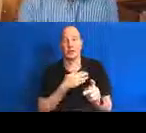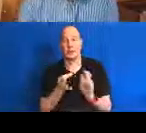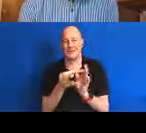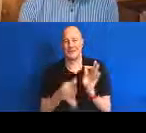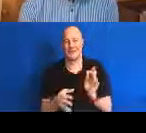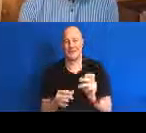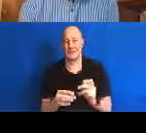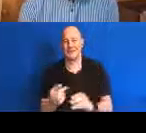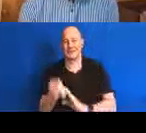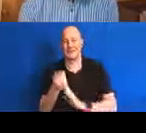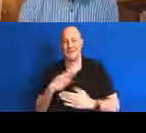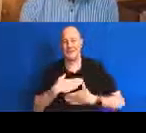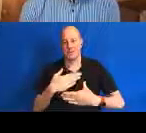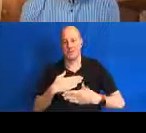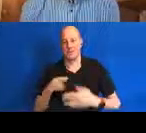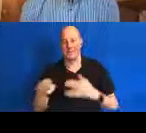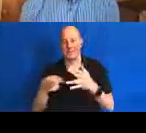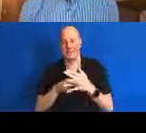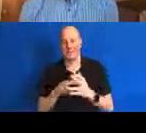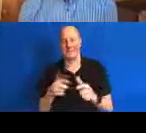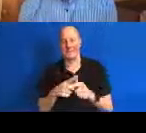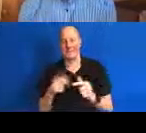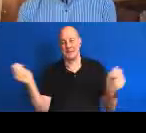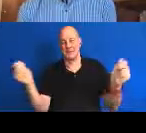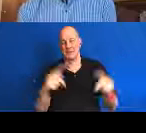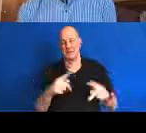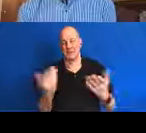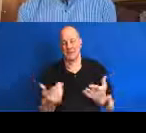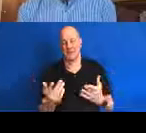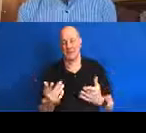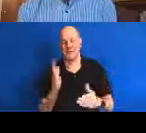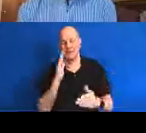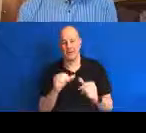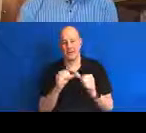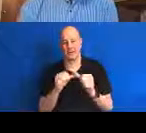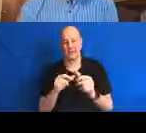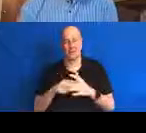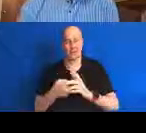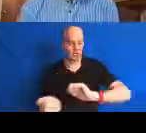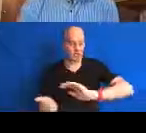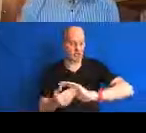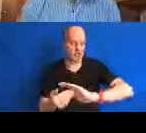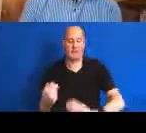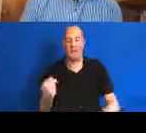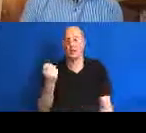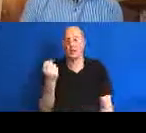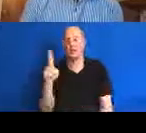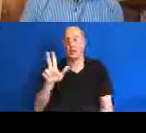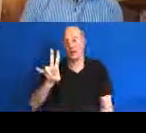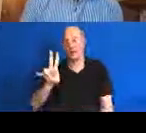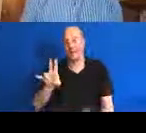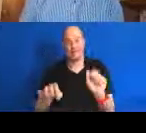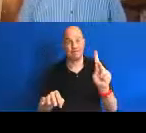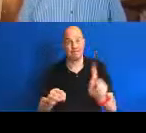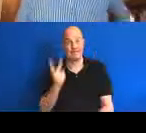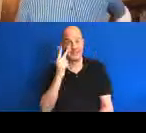interpreter, a little break, and then we'll come back. And so we'll start promptly at 37 after the hour.